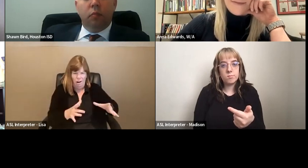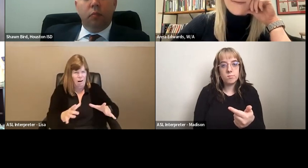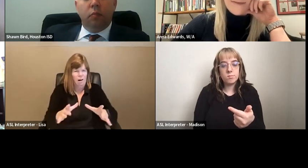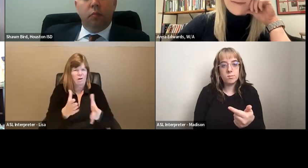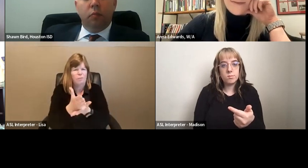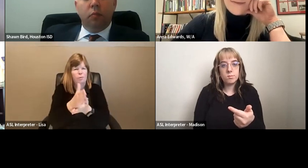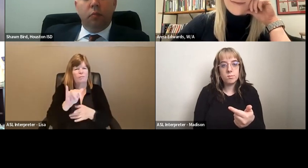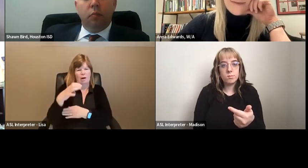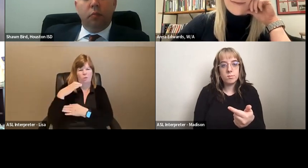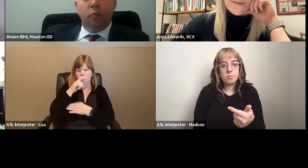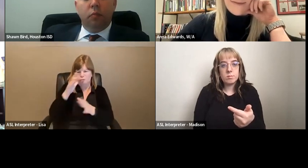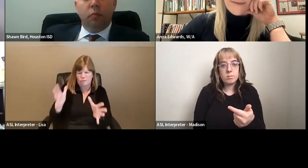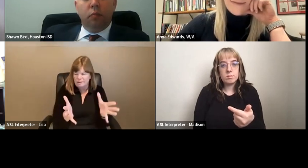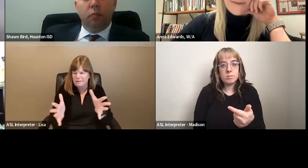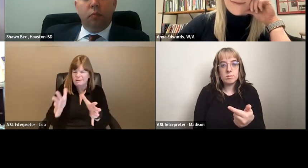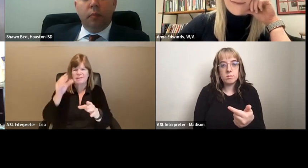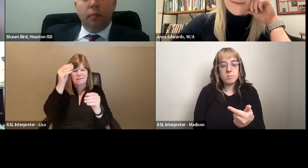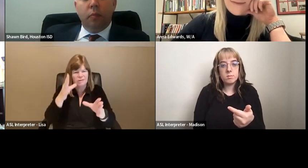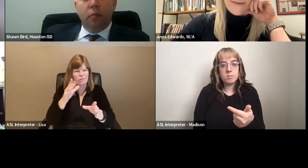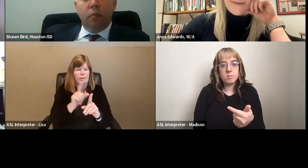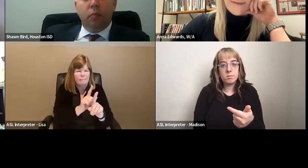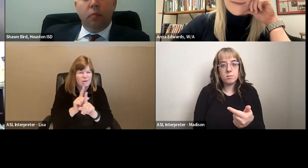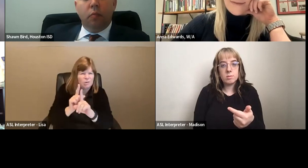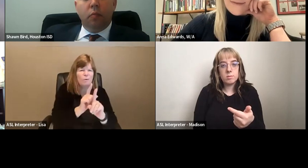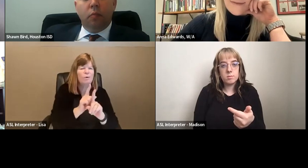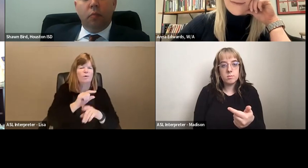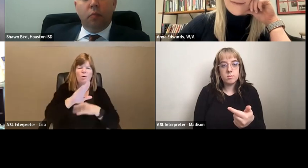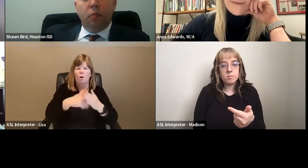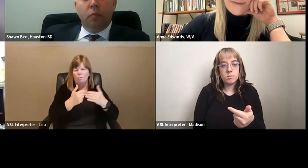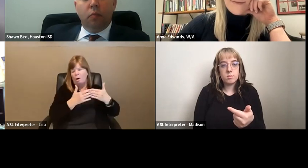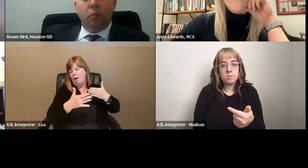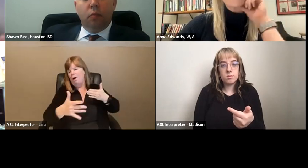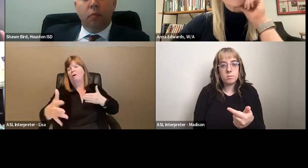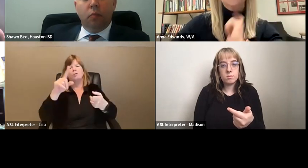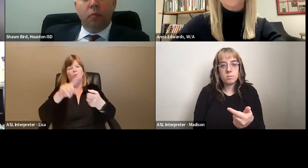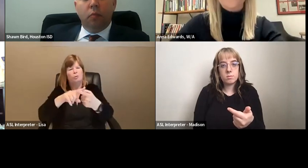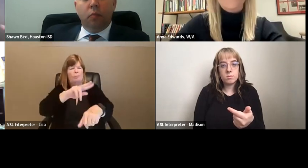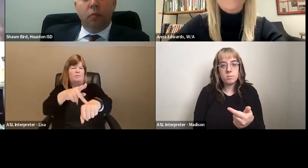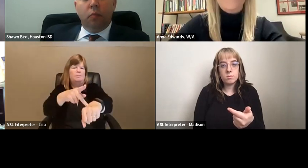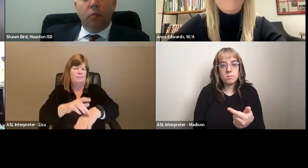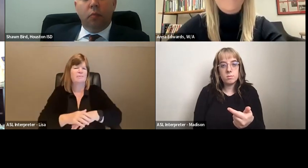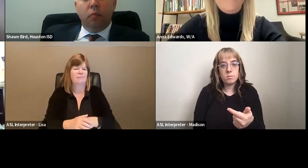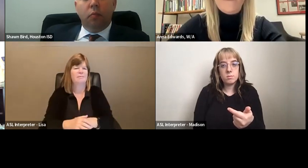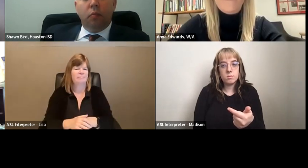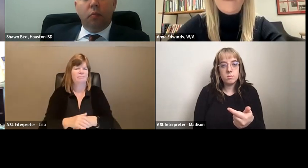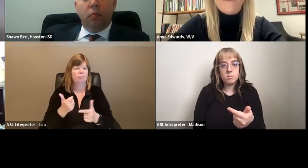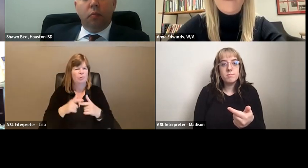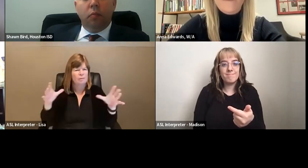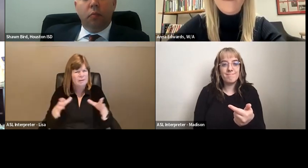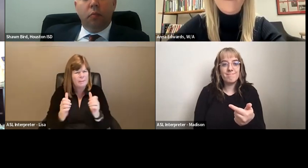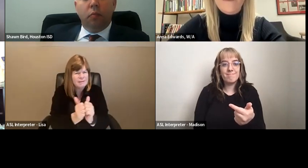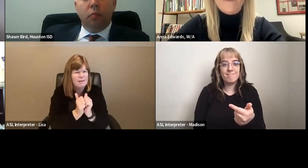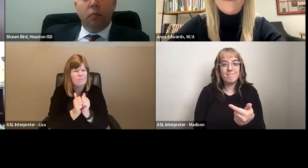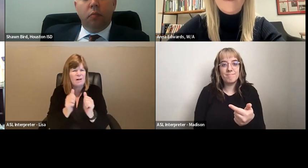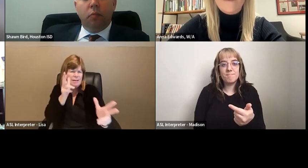is coaching the teachers, those mentors, and all the way to the principals, coming together, listening to them with